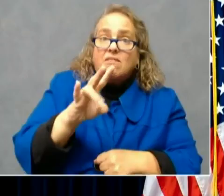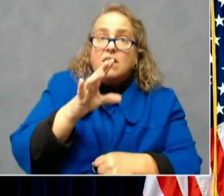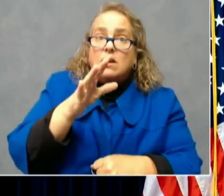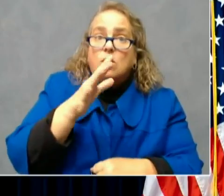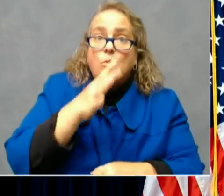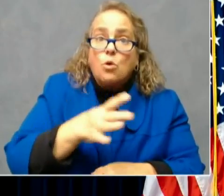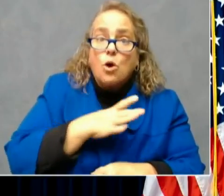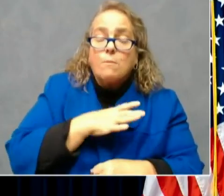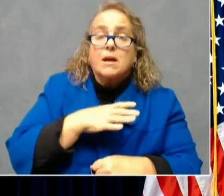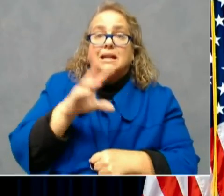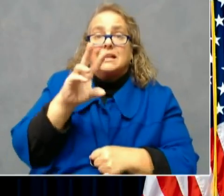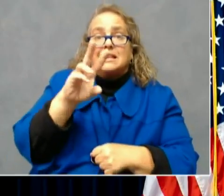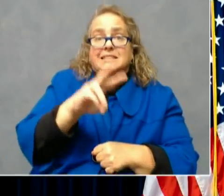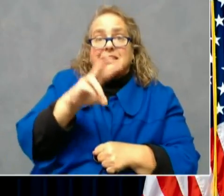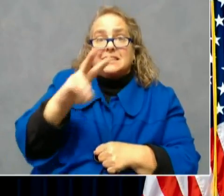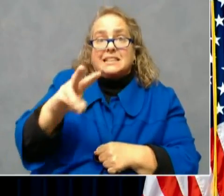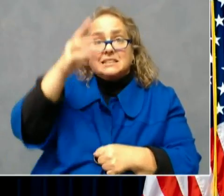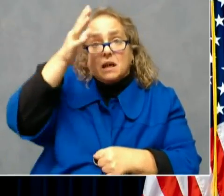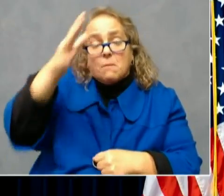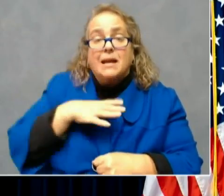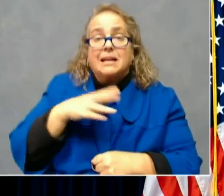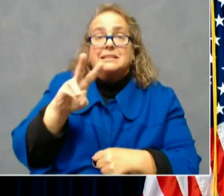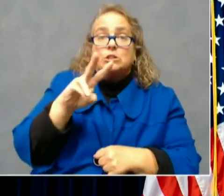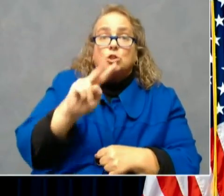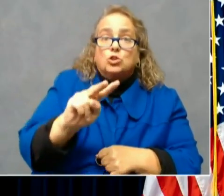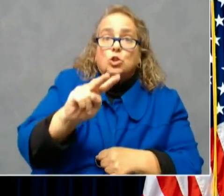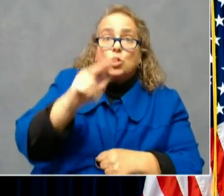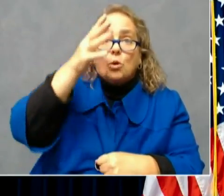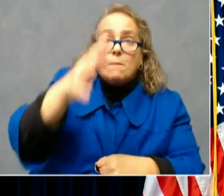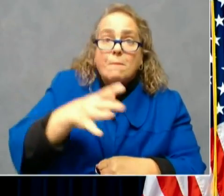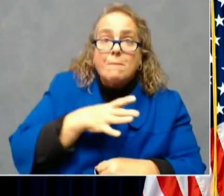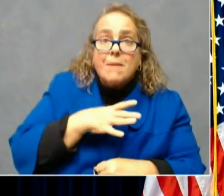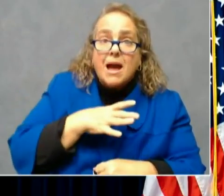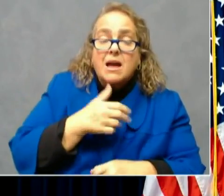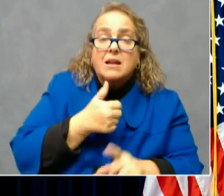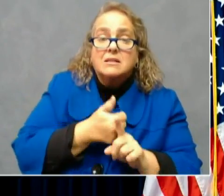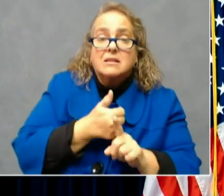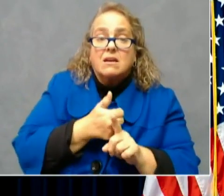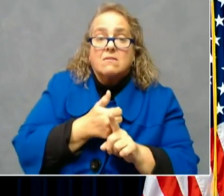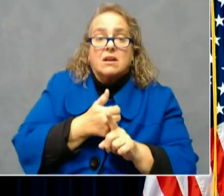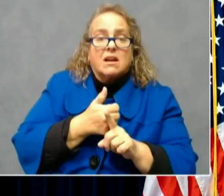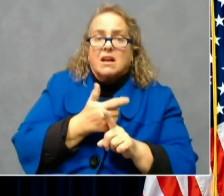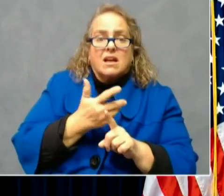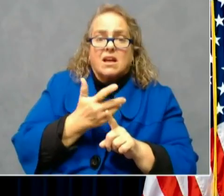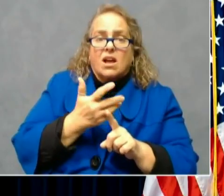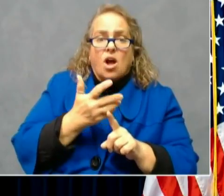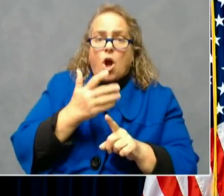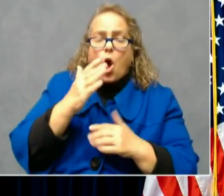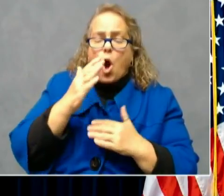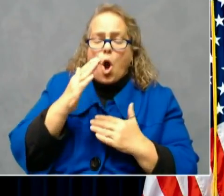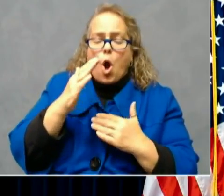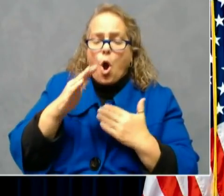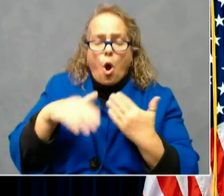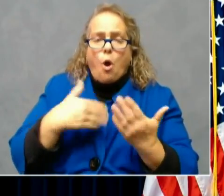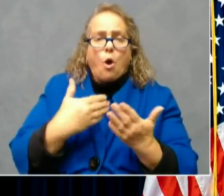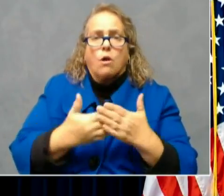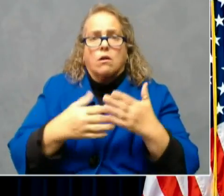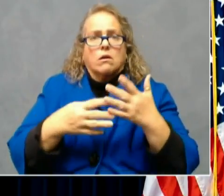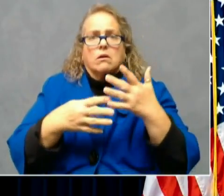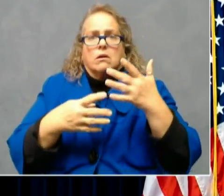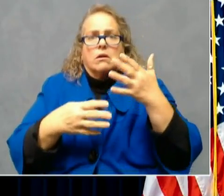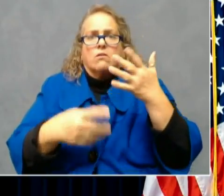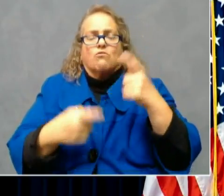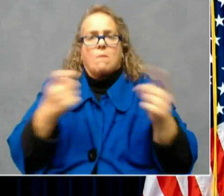man, 62-year-old man, 60, all of those just from Jefferson